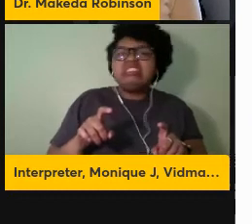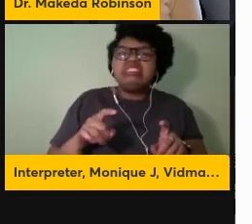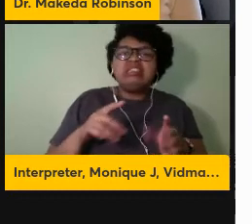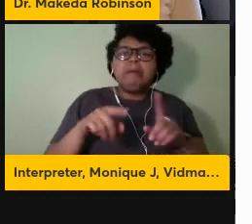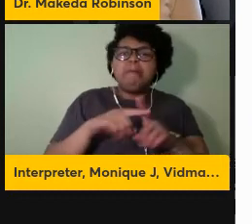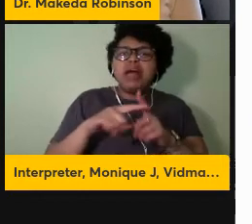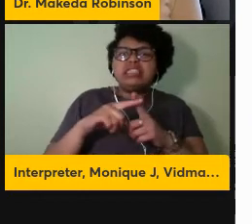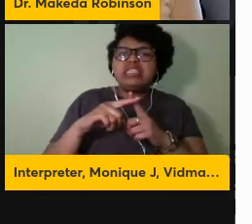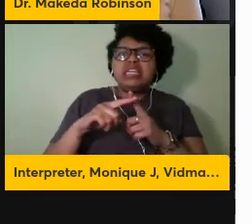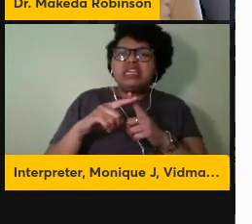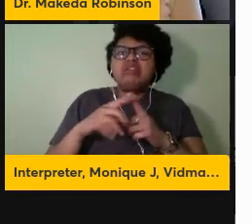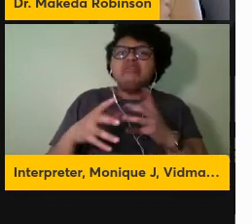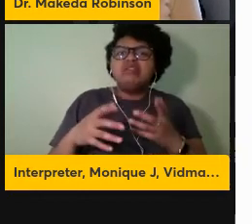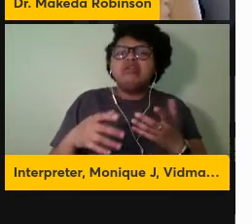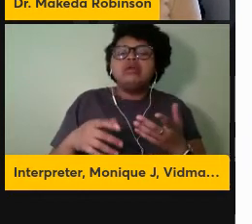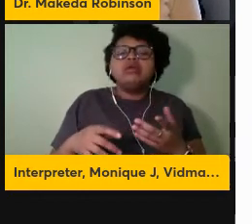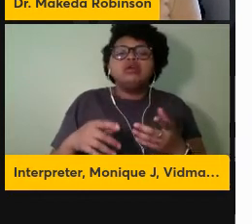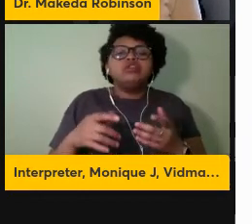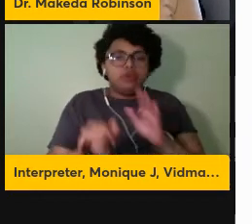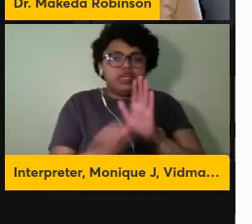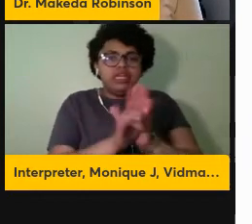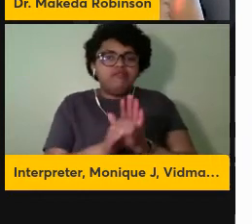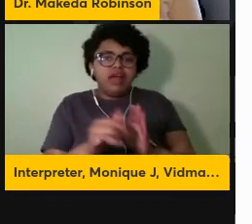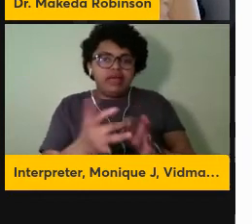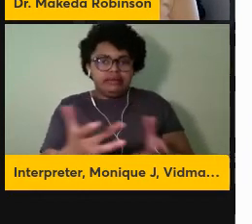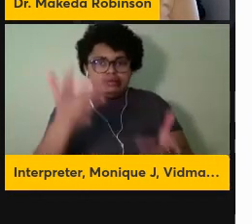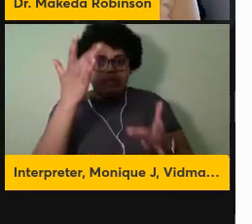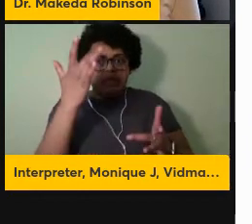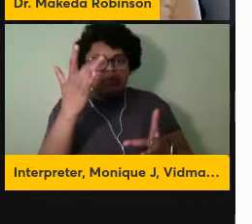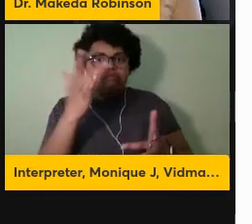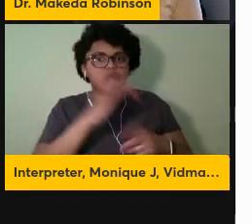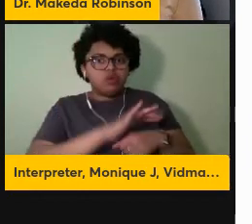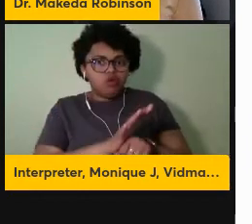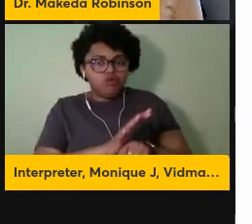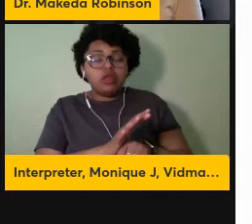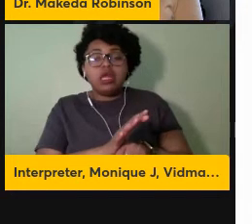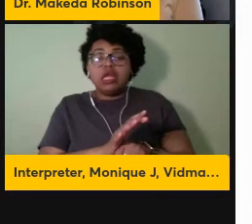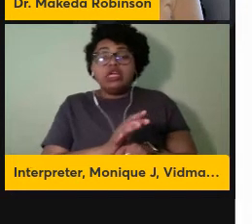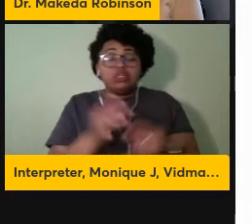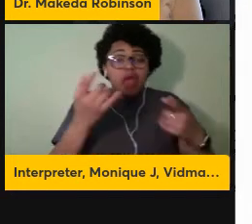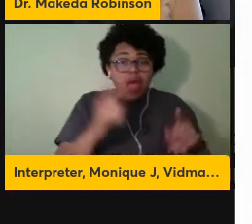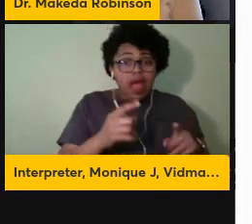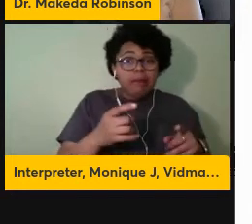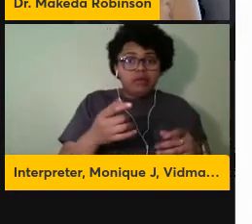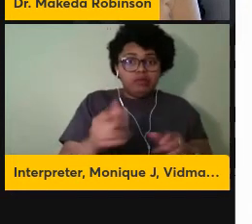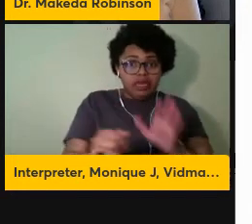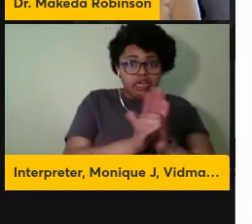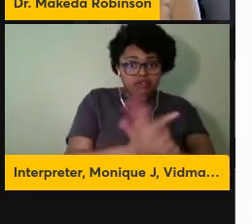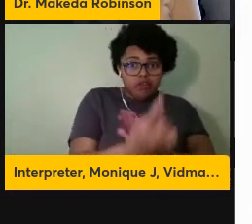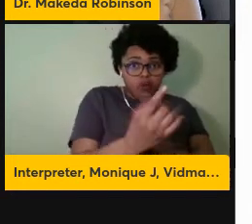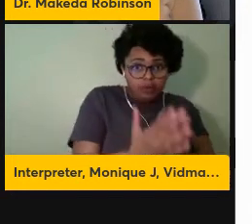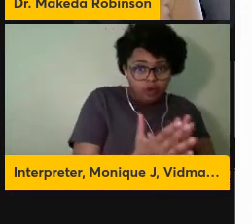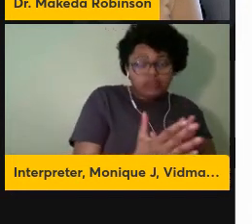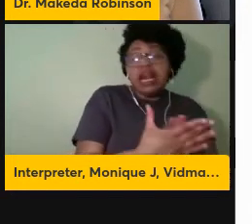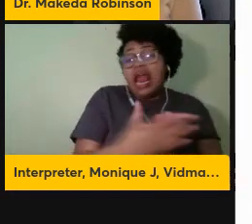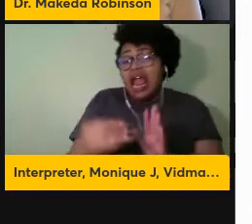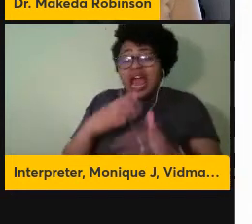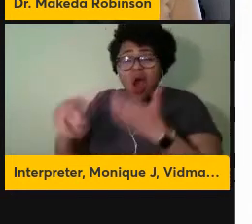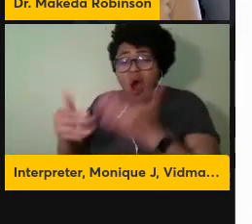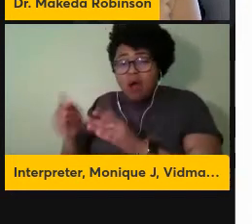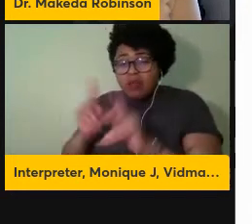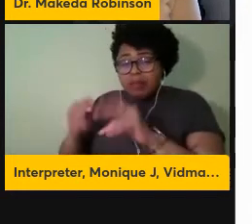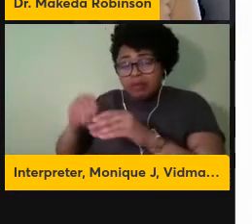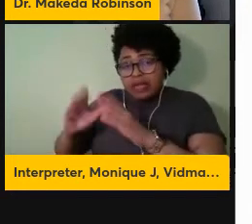we identify that person, we enroll them as well as all of the people in their household, and we obtain blood samples that we